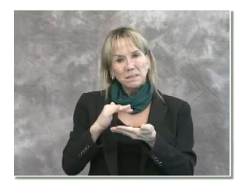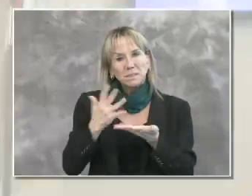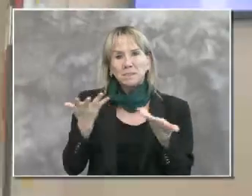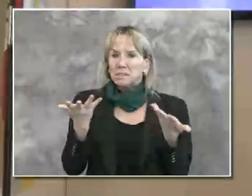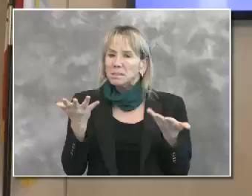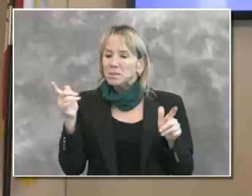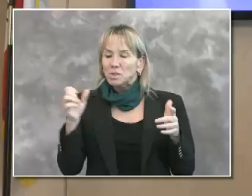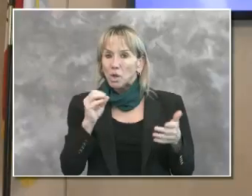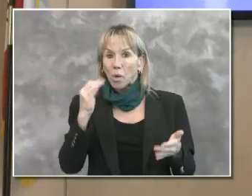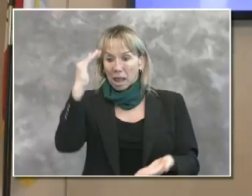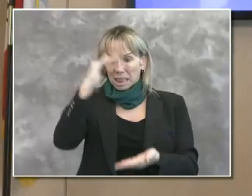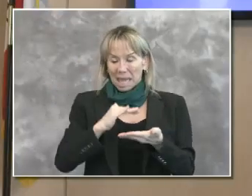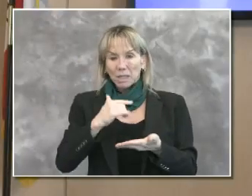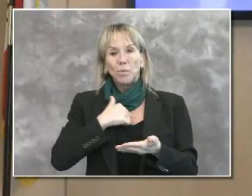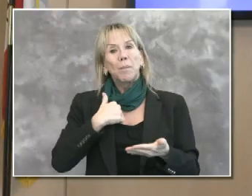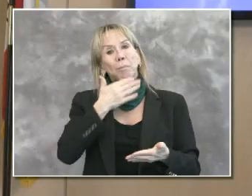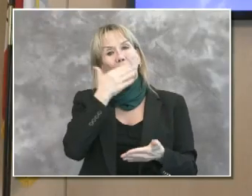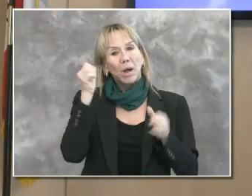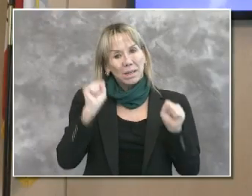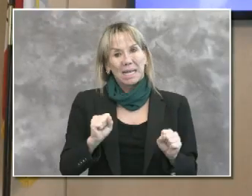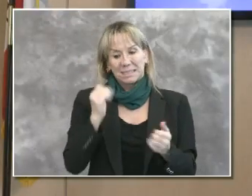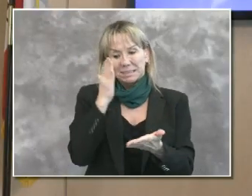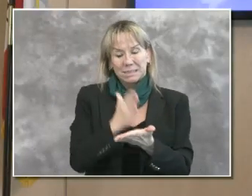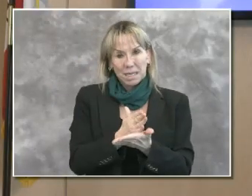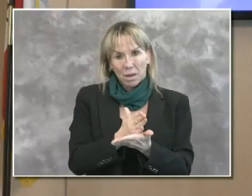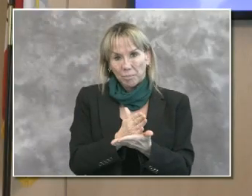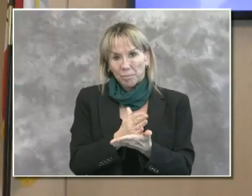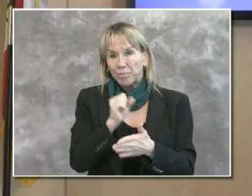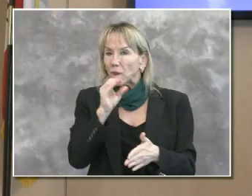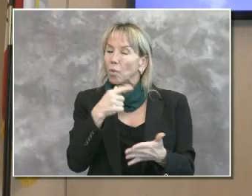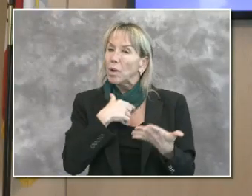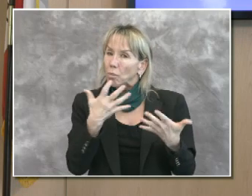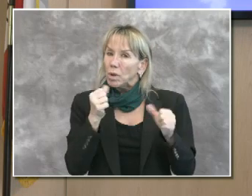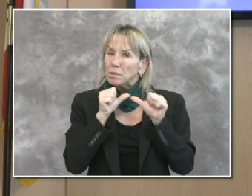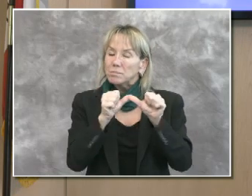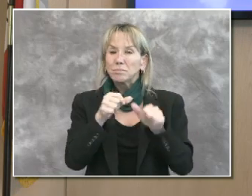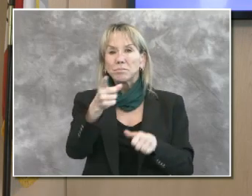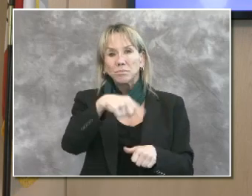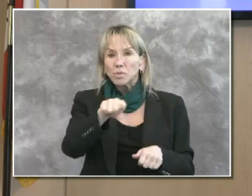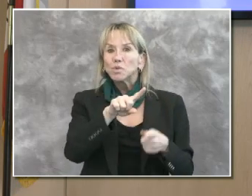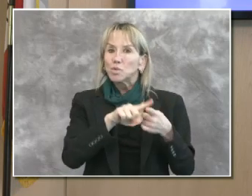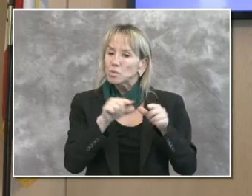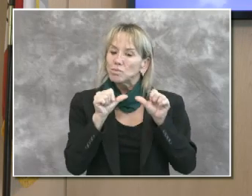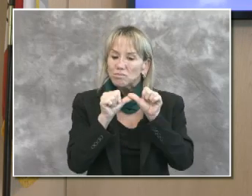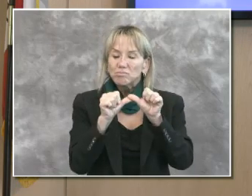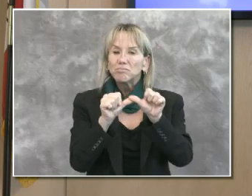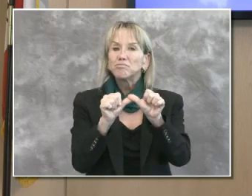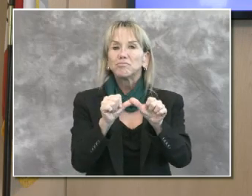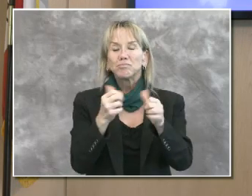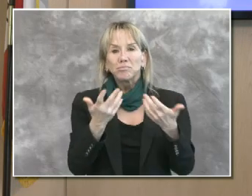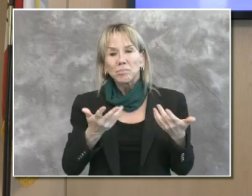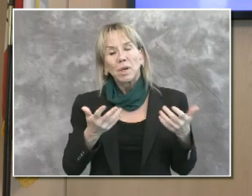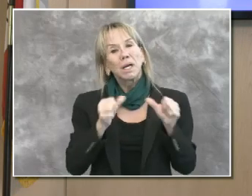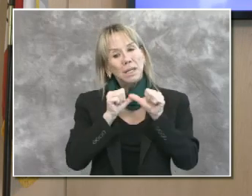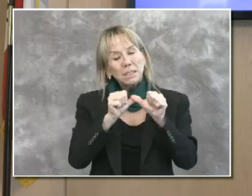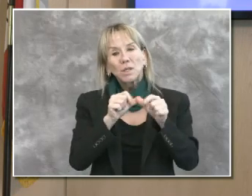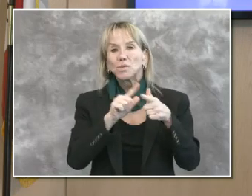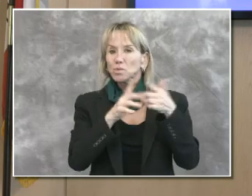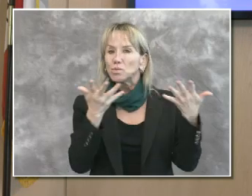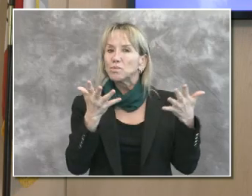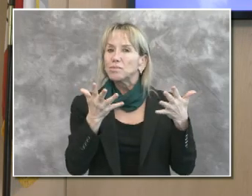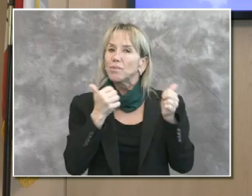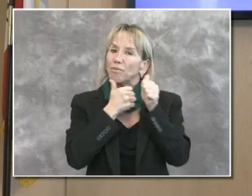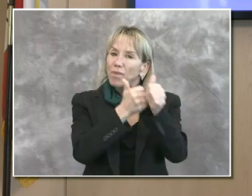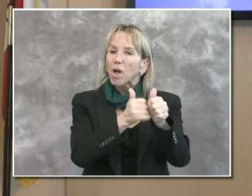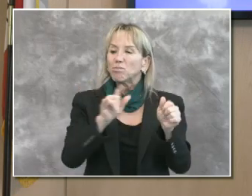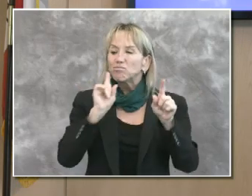it. And so we are asking each and every one of you to continue to hold fast, to continue to stay the